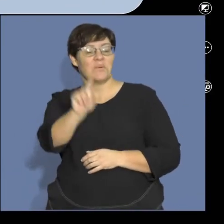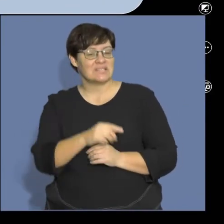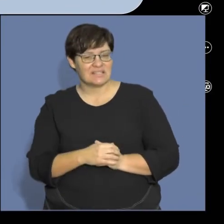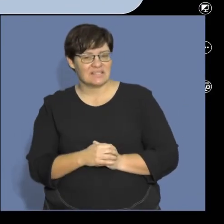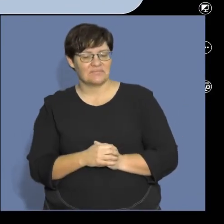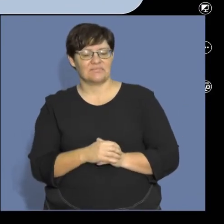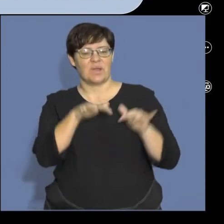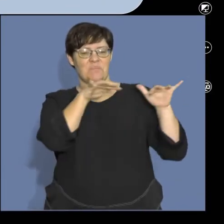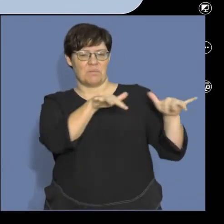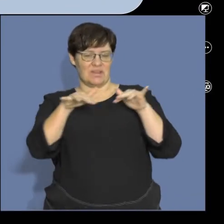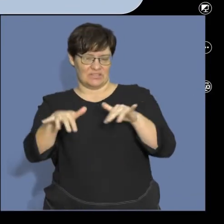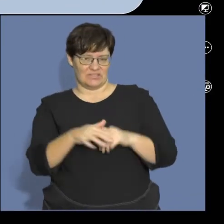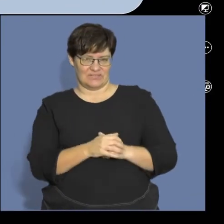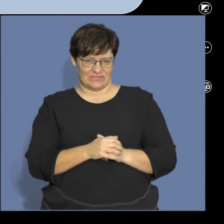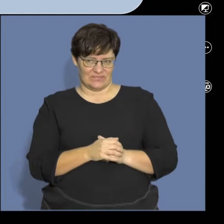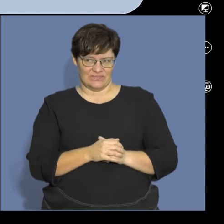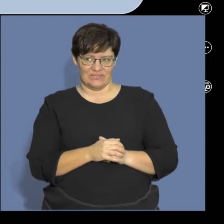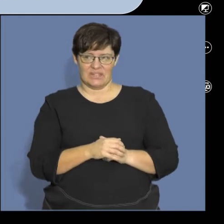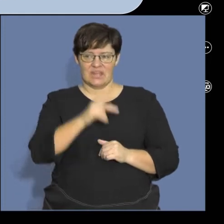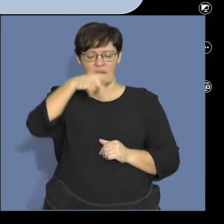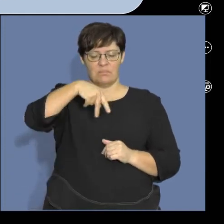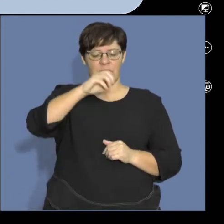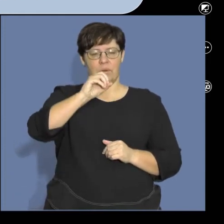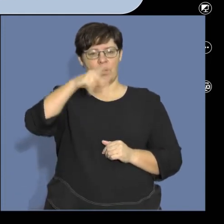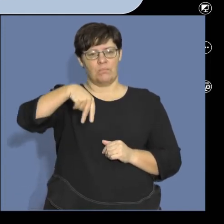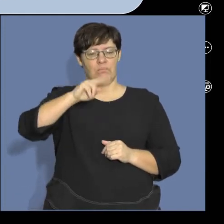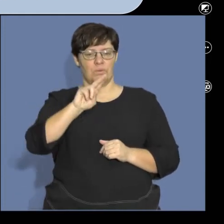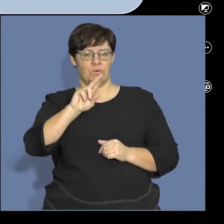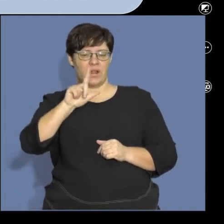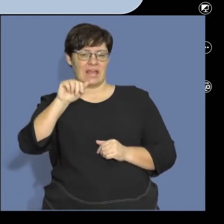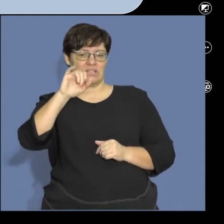a population. So